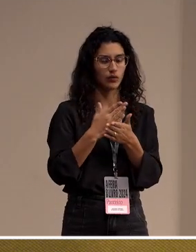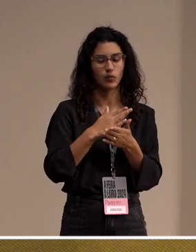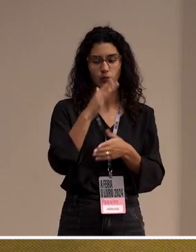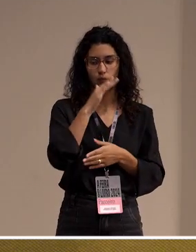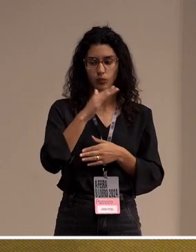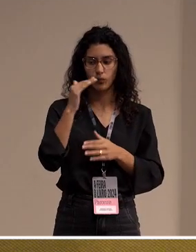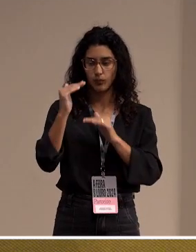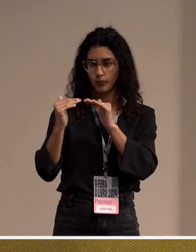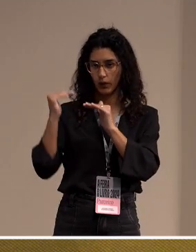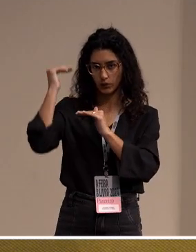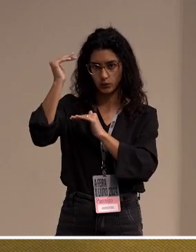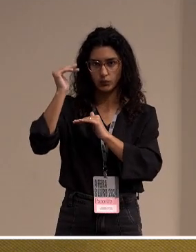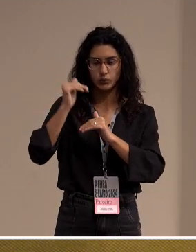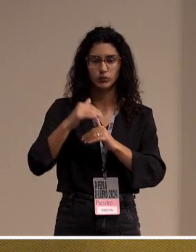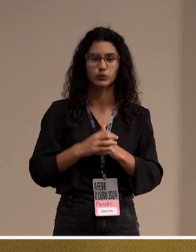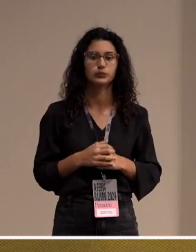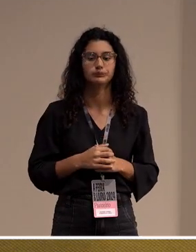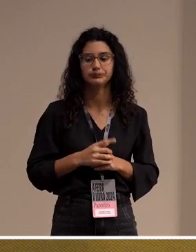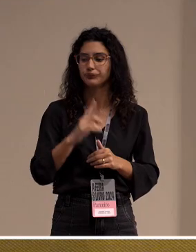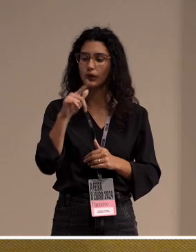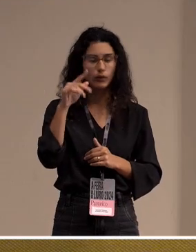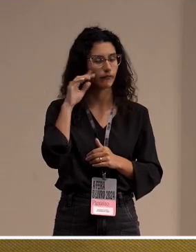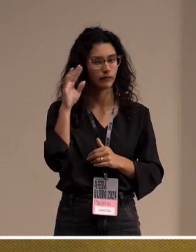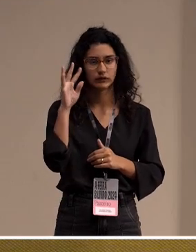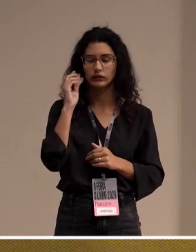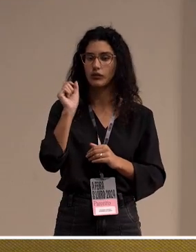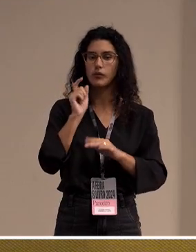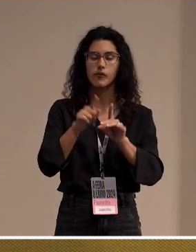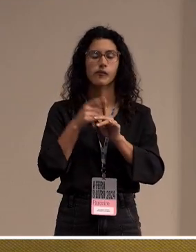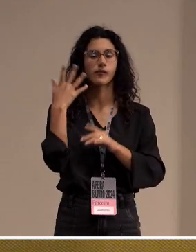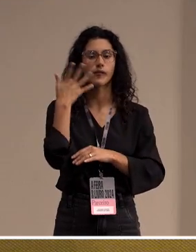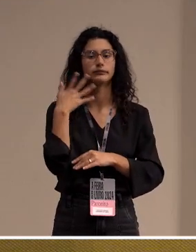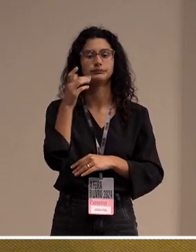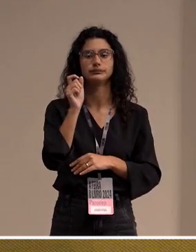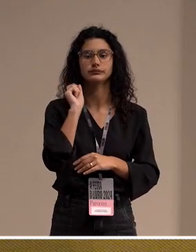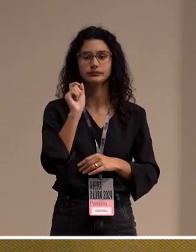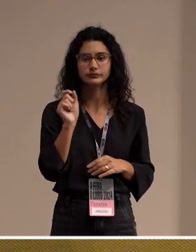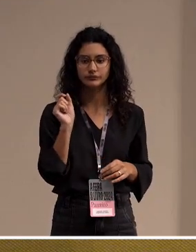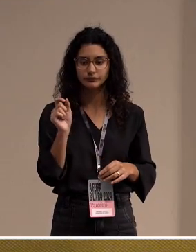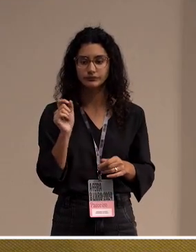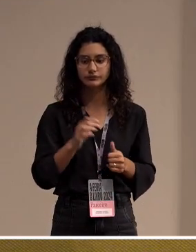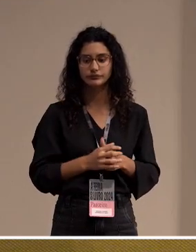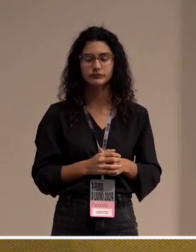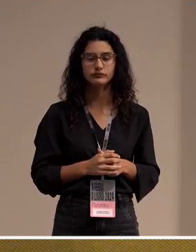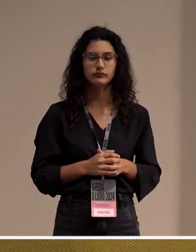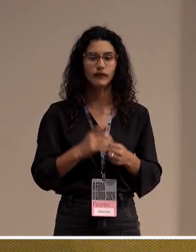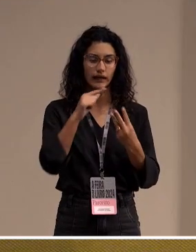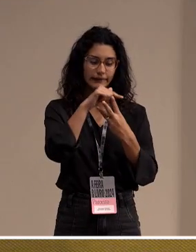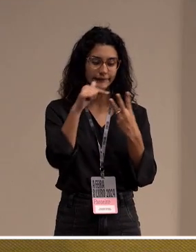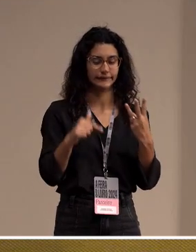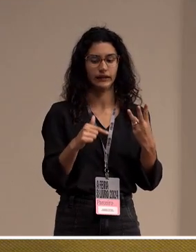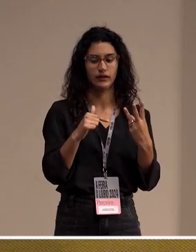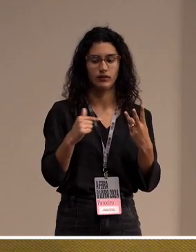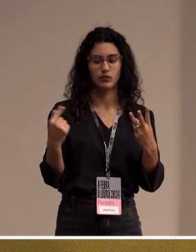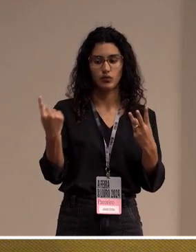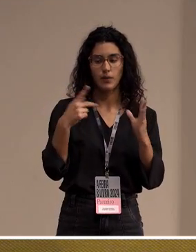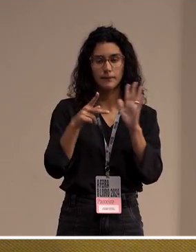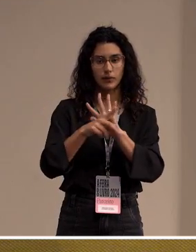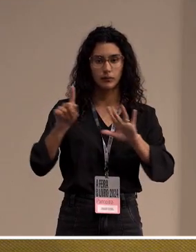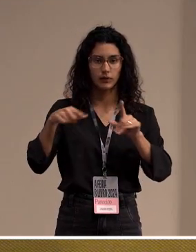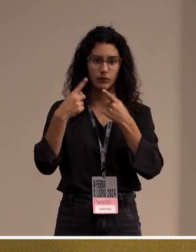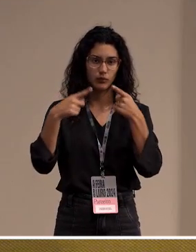appreciation of Marvin Gaye, Sam Cooke, and Donny Hathaway, 3 black musical giants in the United States.